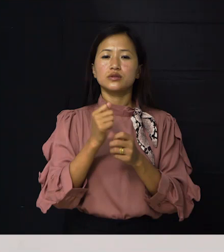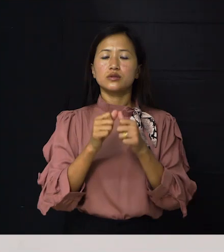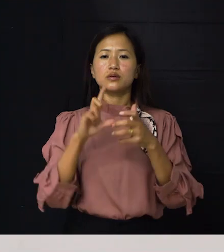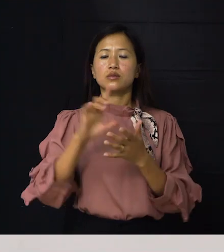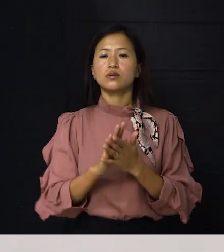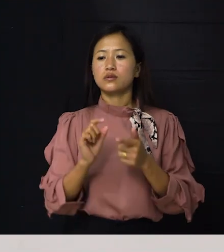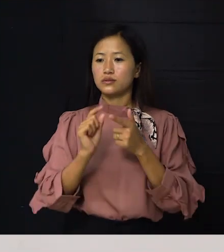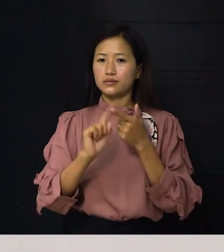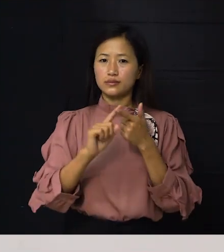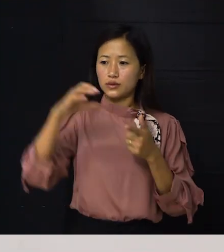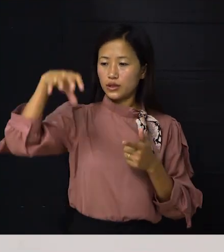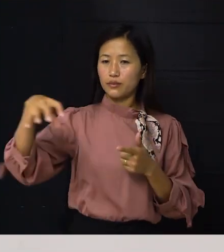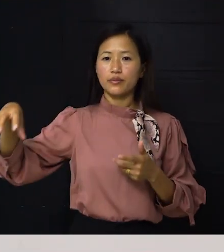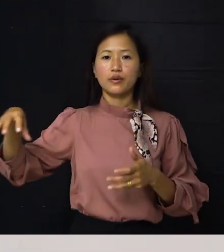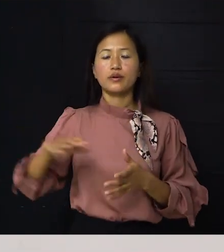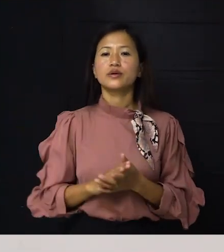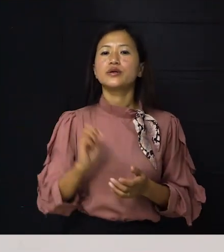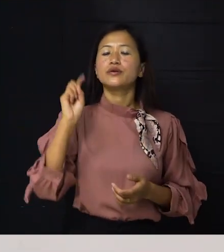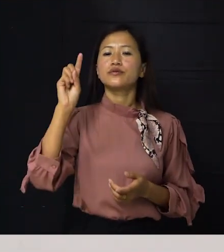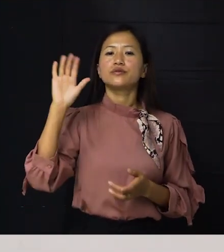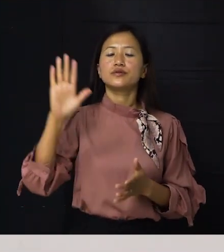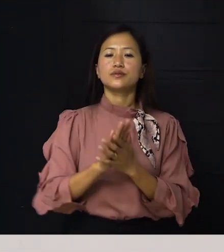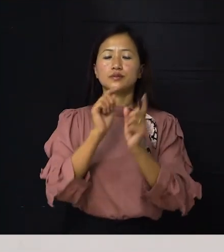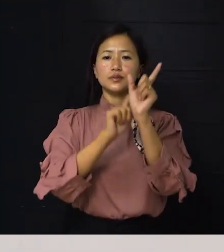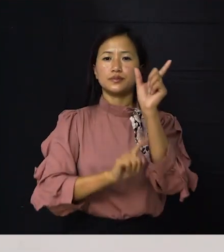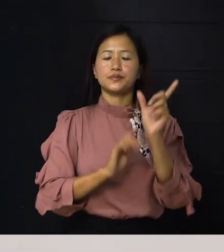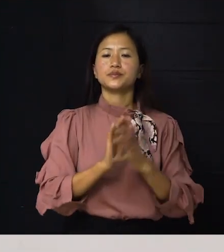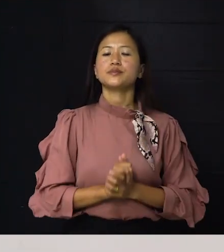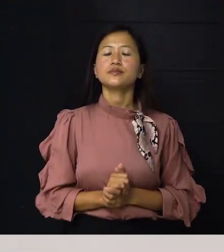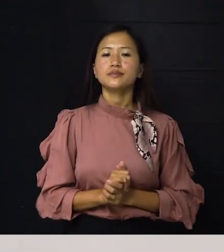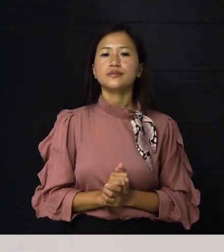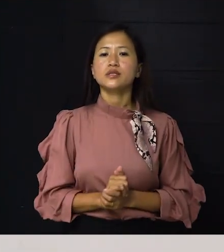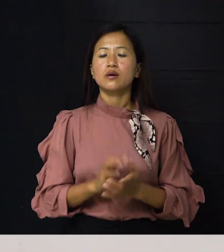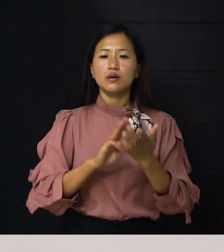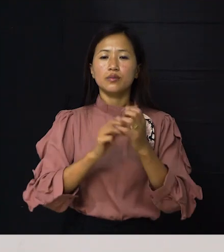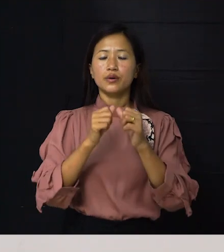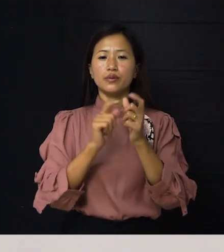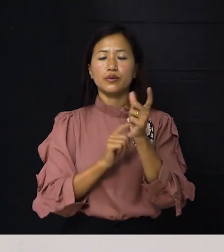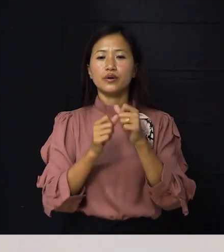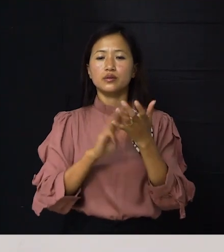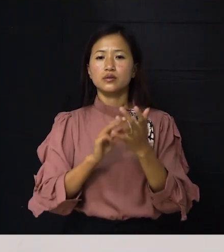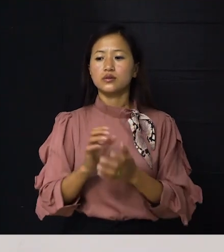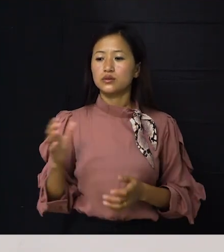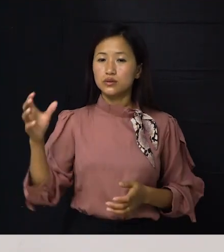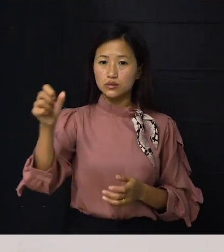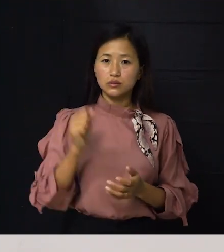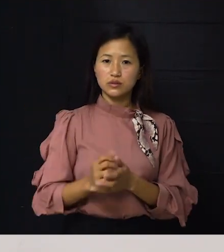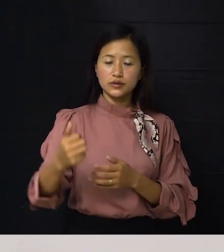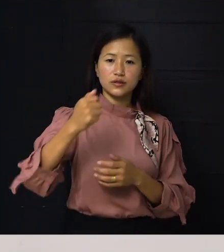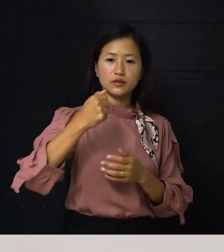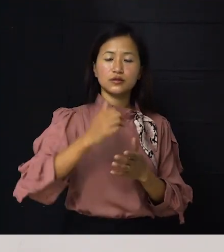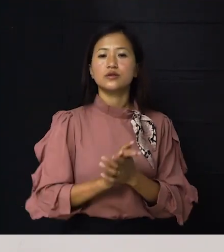Mughal Empire took a break for about 15 years. So that time, what Humayun did was, he took the shelter of